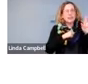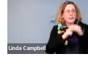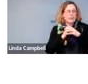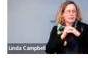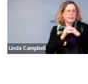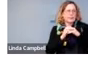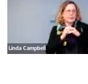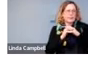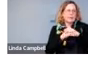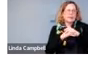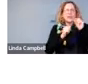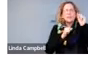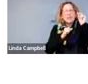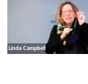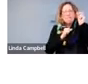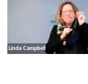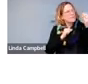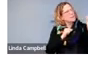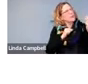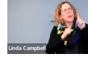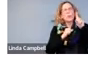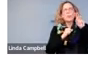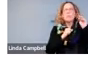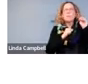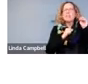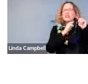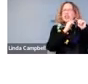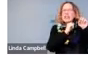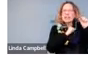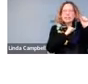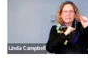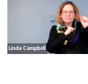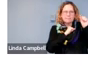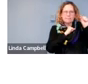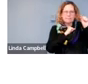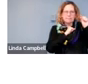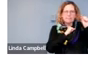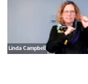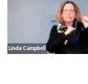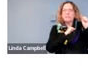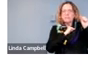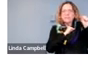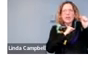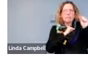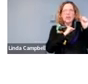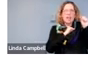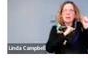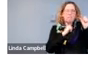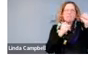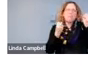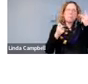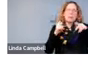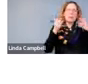And so I'd like to introduce you to this lovely little creature. It's about 1 millimeter in length.